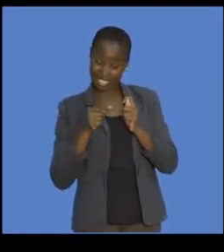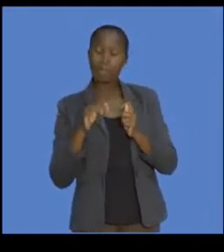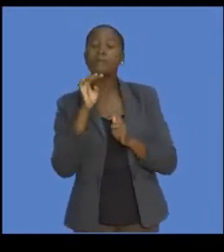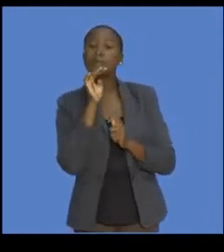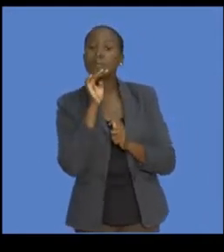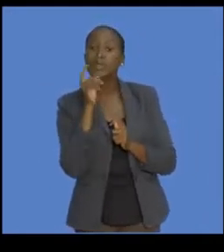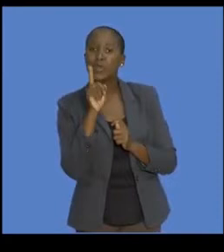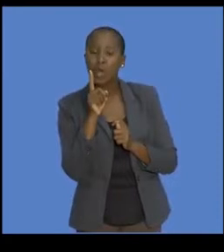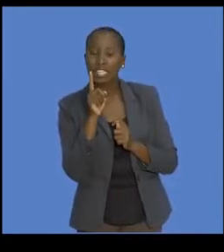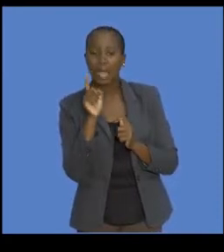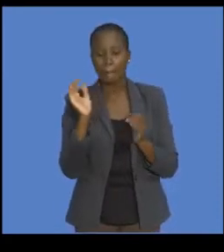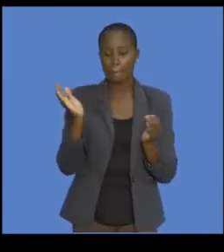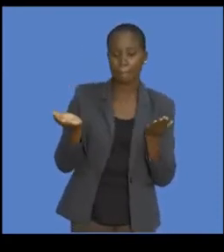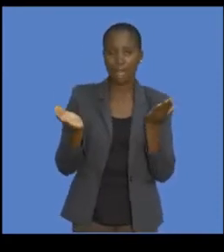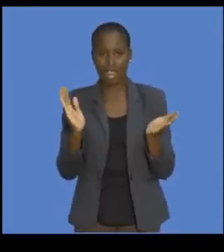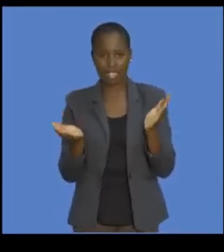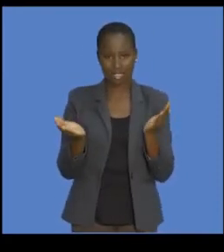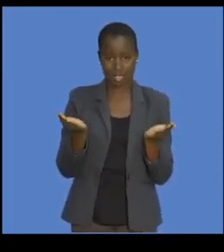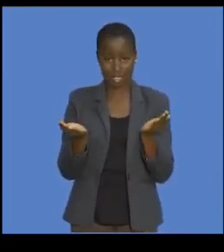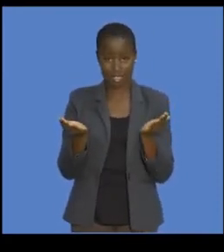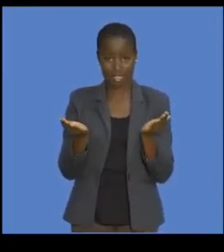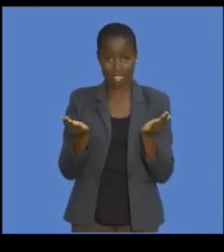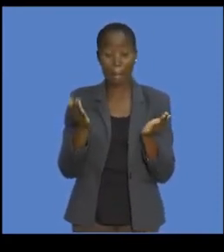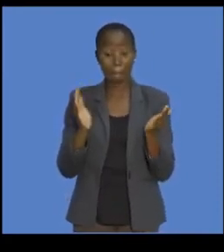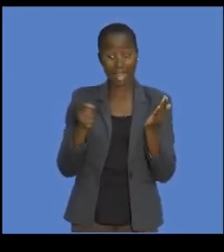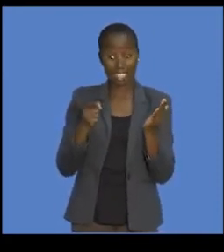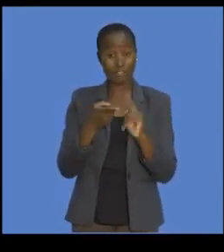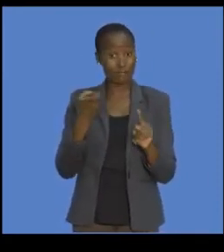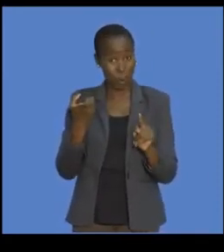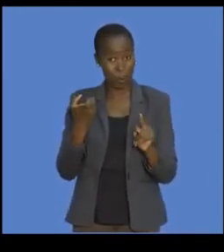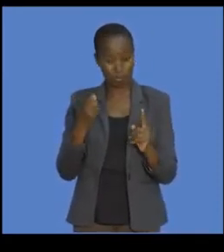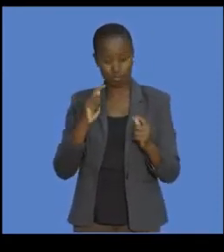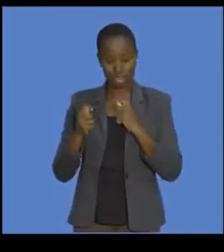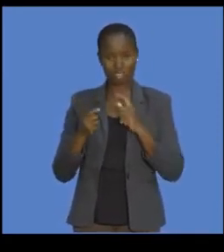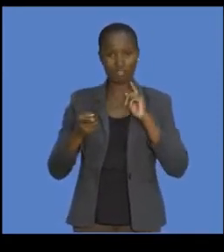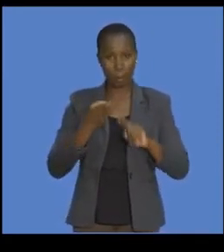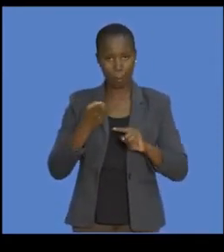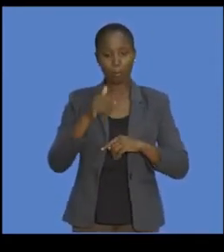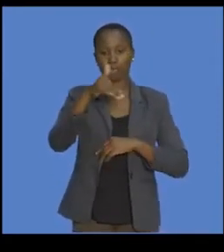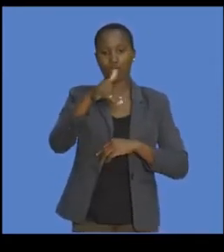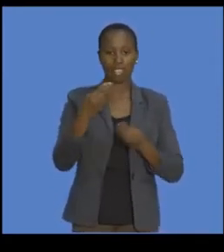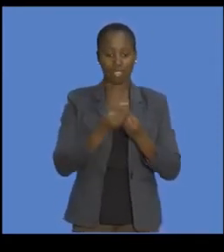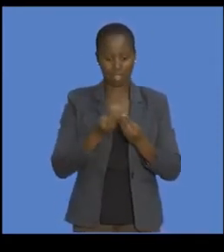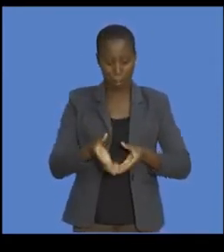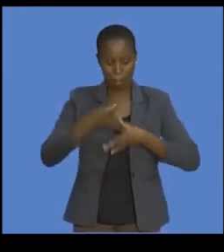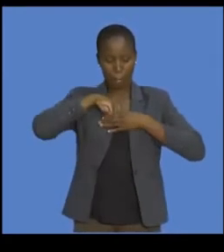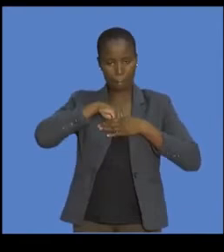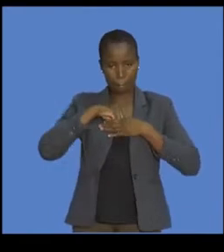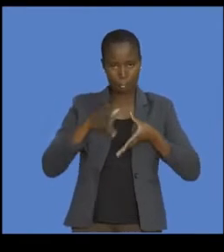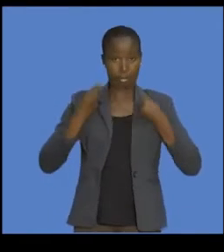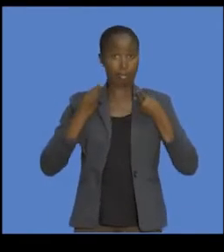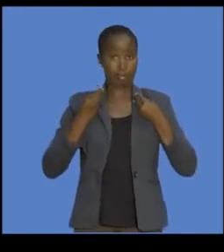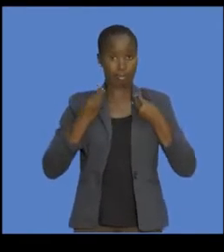the balance, which was created by a change in the variable. So that's in an